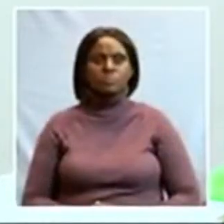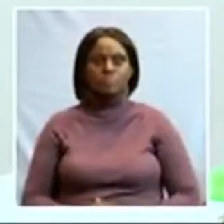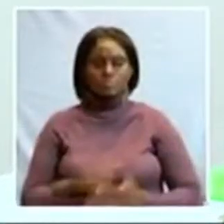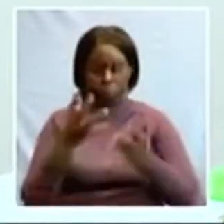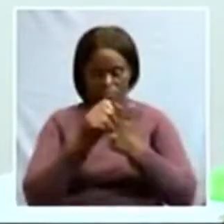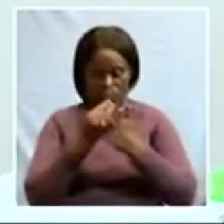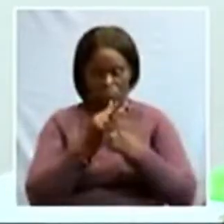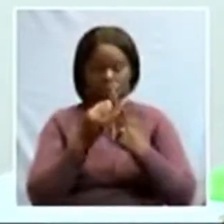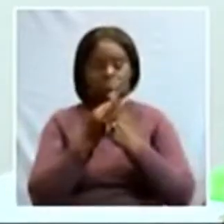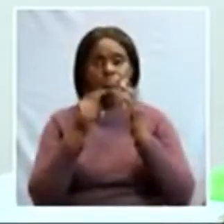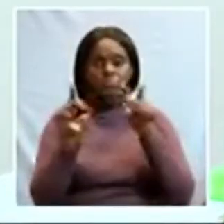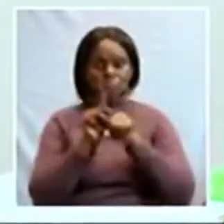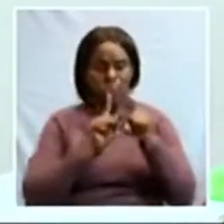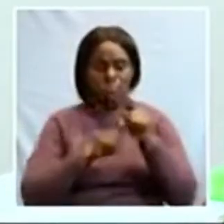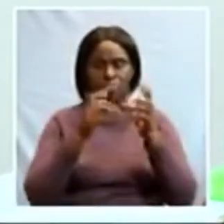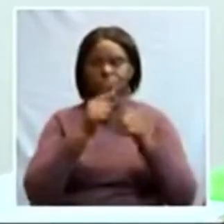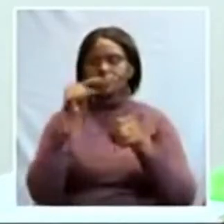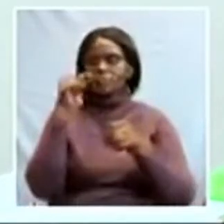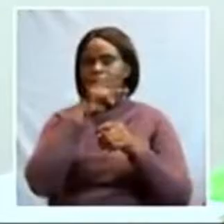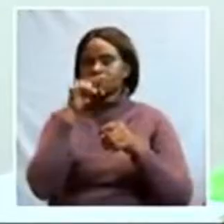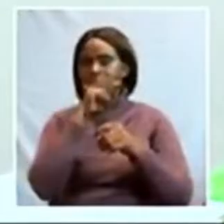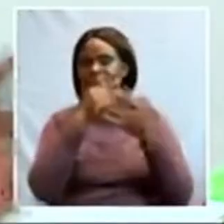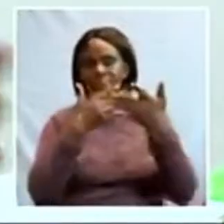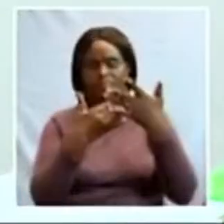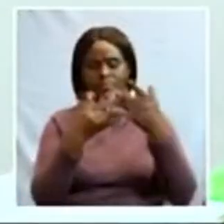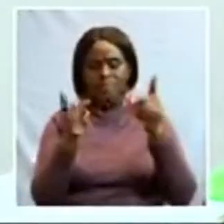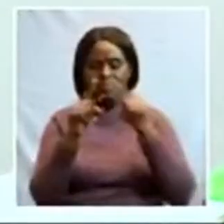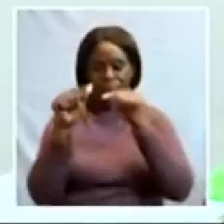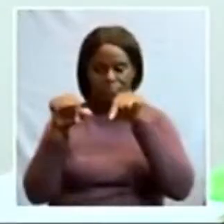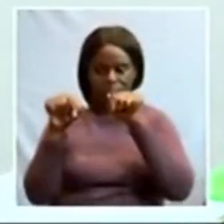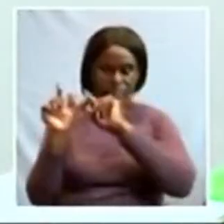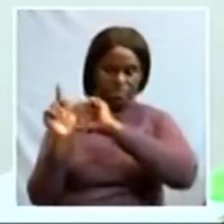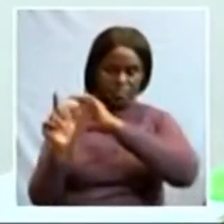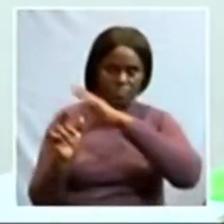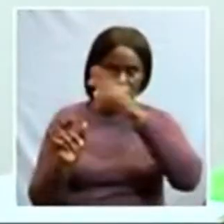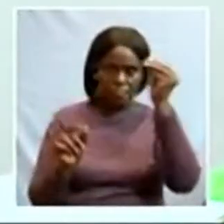money and want to falsify documents when the auditors go?